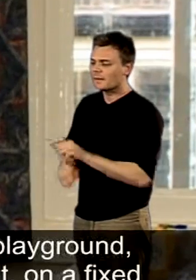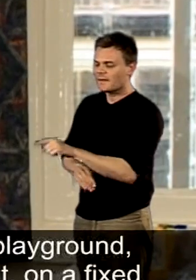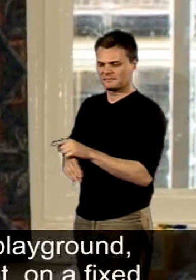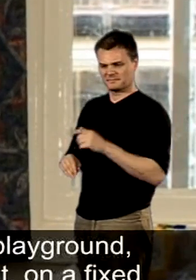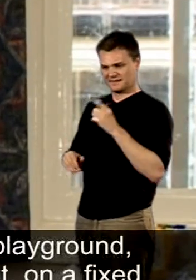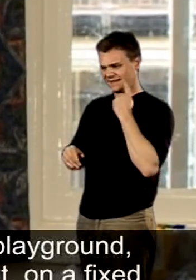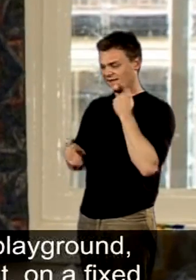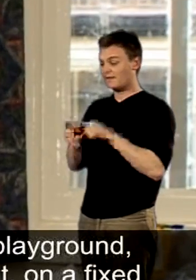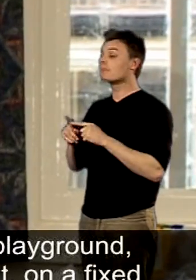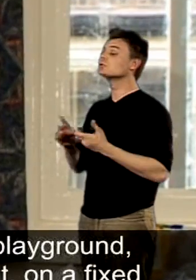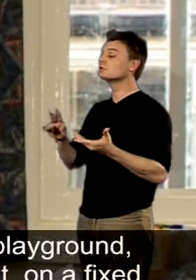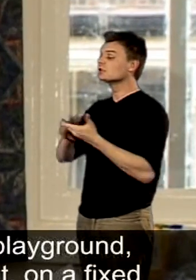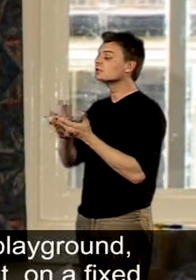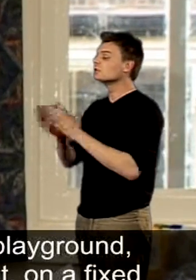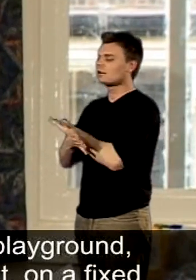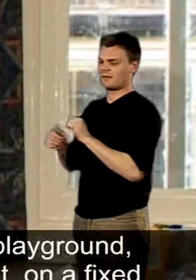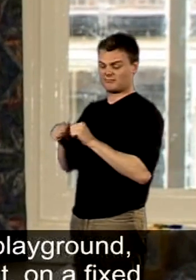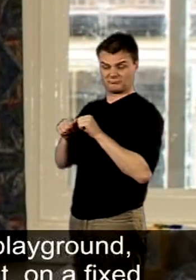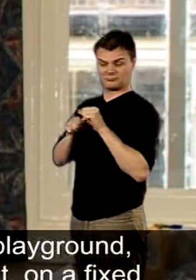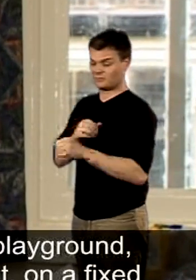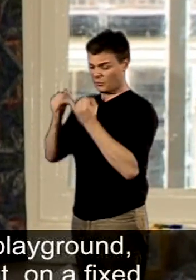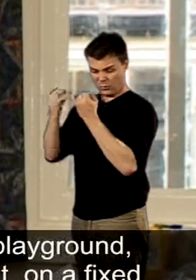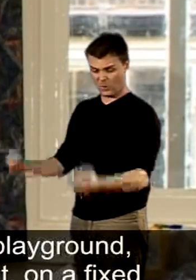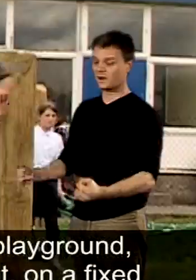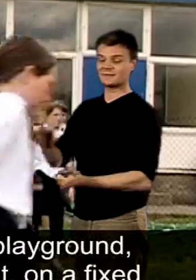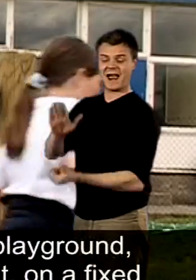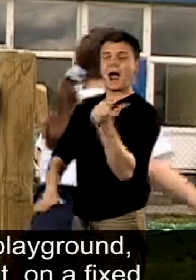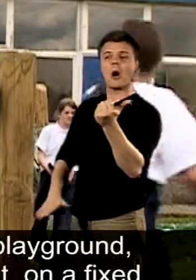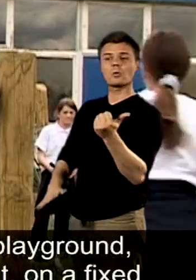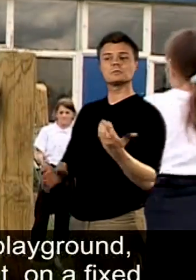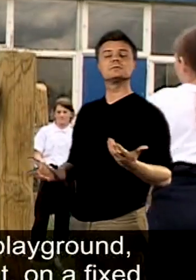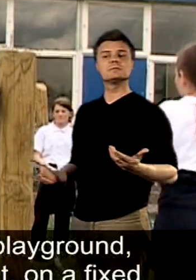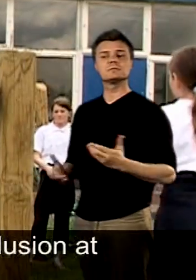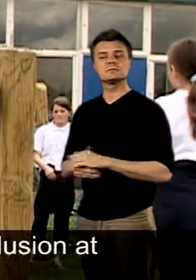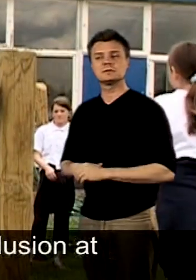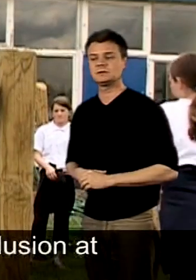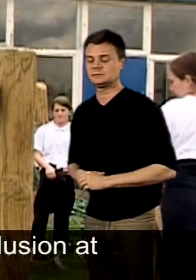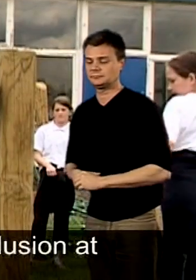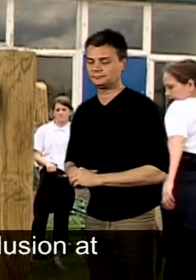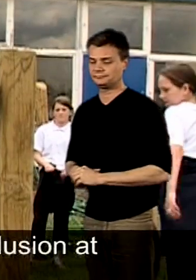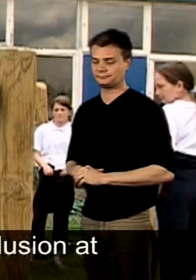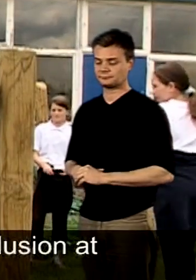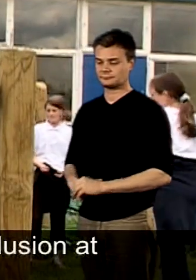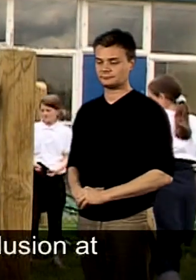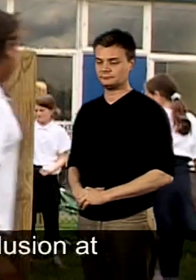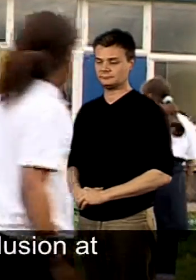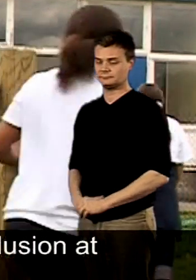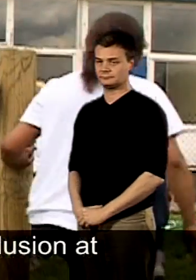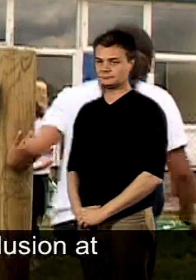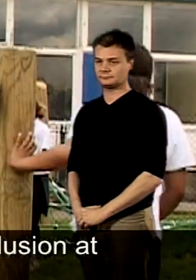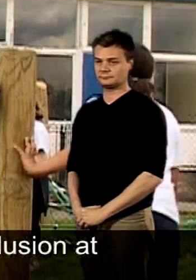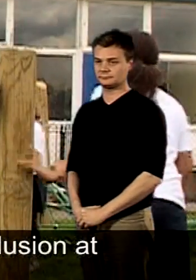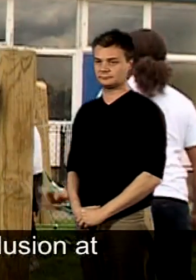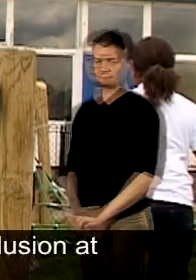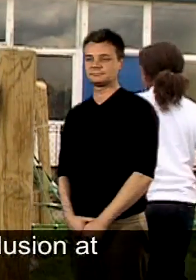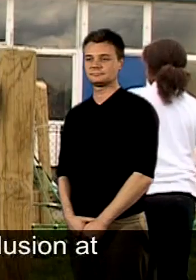in the classroom, disruptive in the playground, no safety nets in place, and then out on a fixed-term exclusion or a permanent exclusion